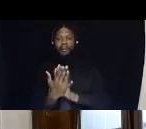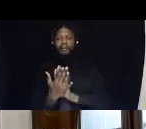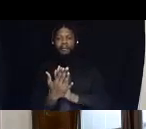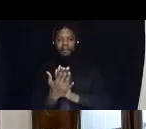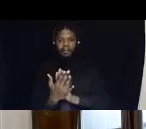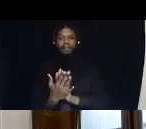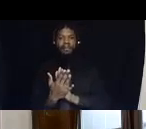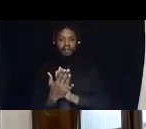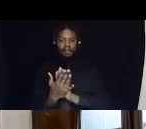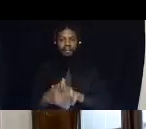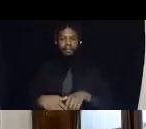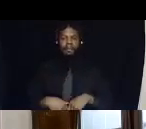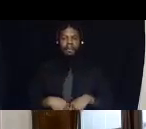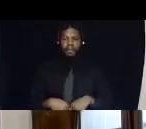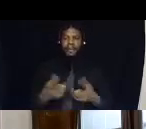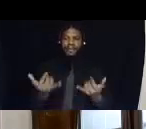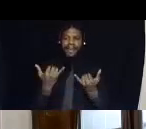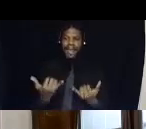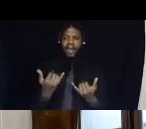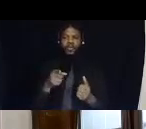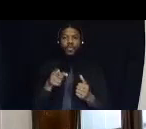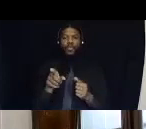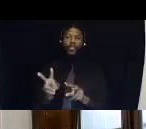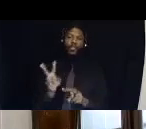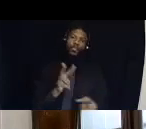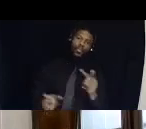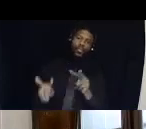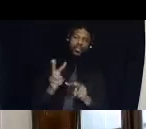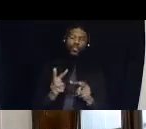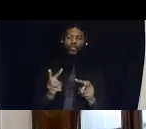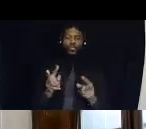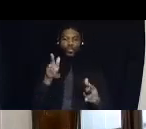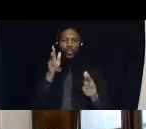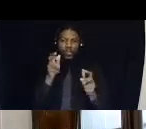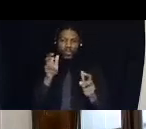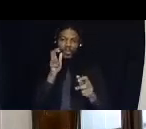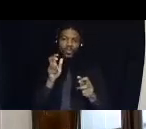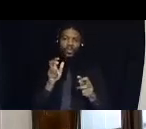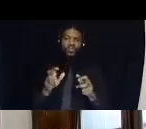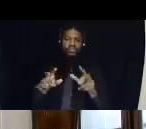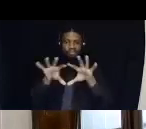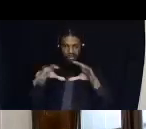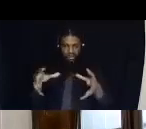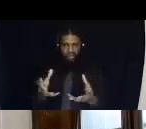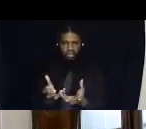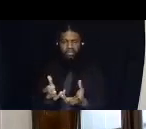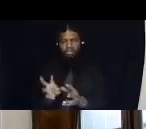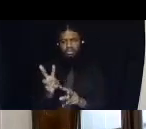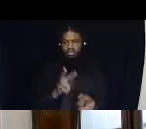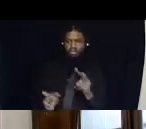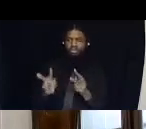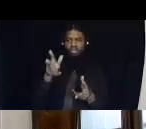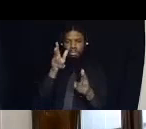Now you're taking in the whole work at this point. And so now we are going to have you